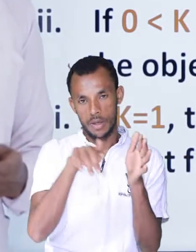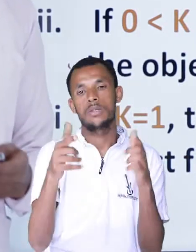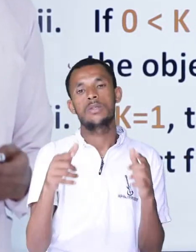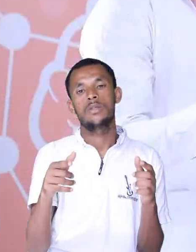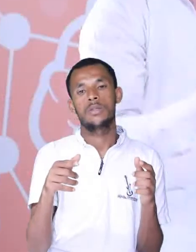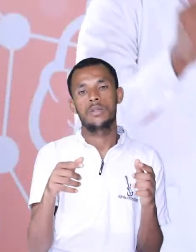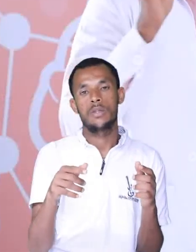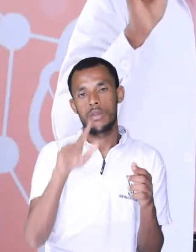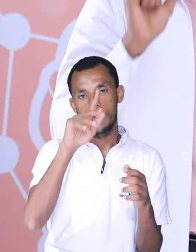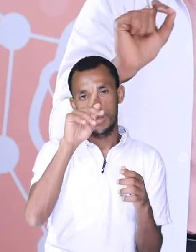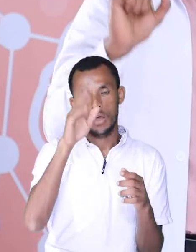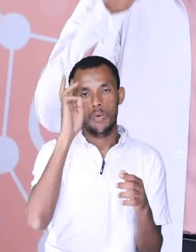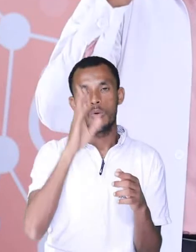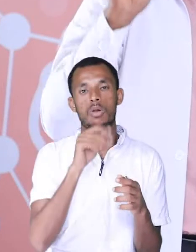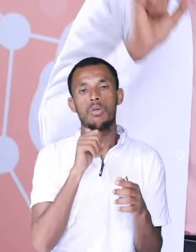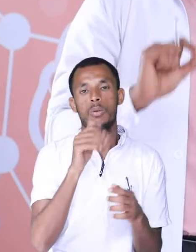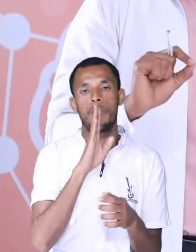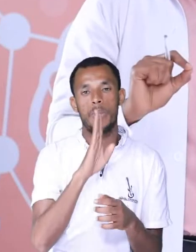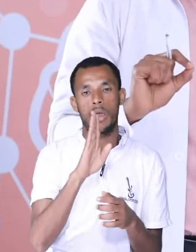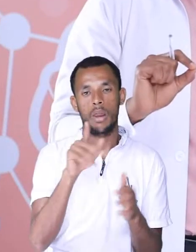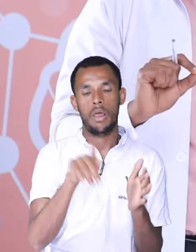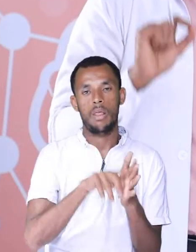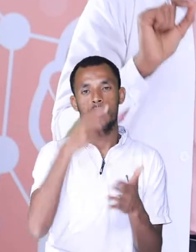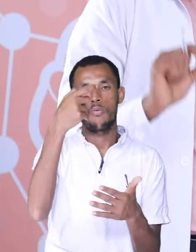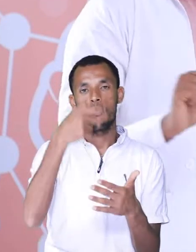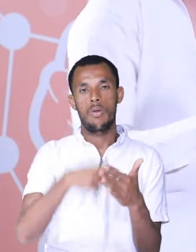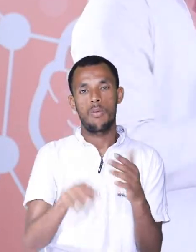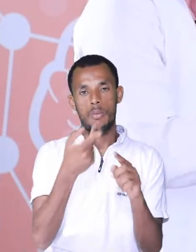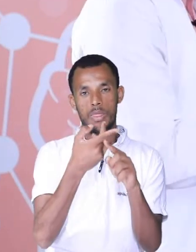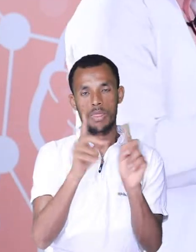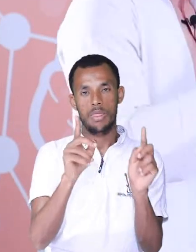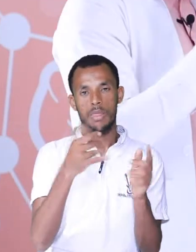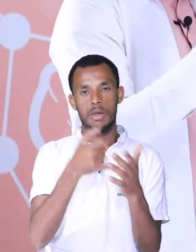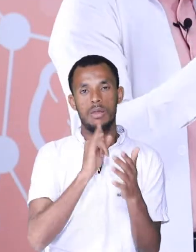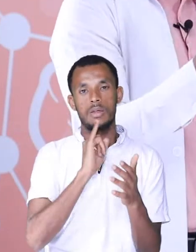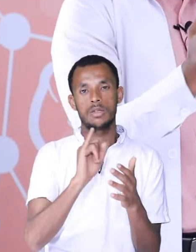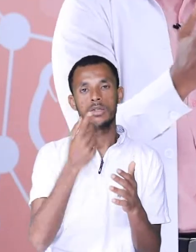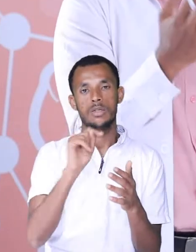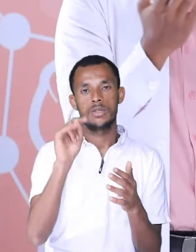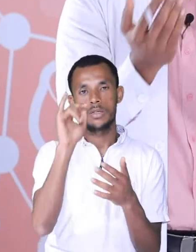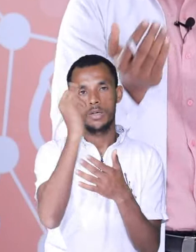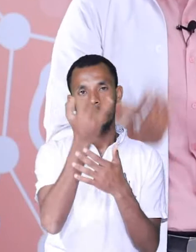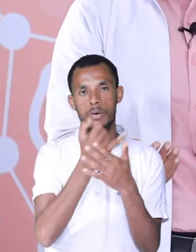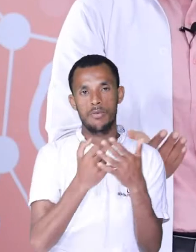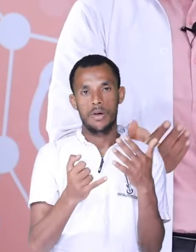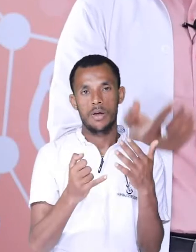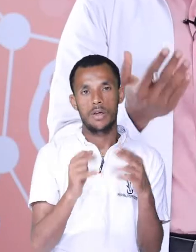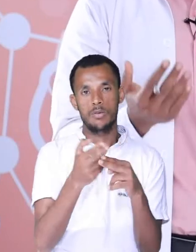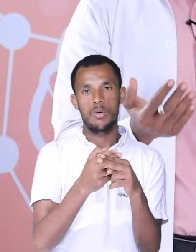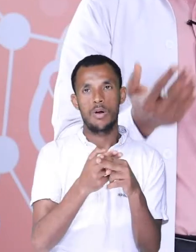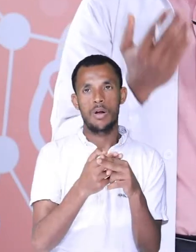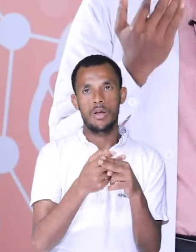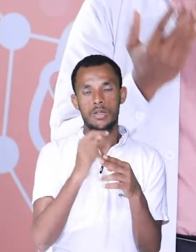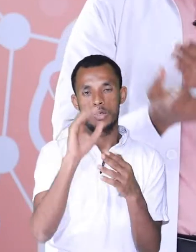enlargement, K will not be negative value, but it is the image figure is smaller than